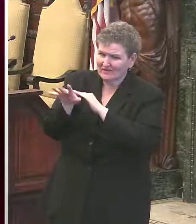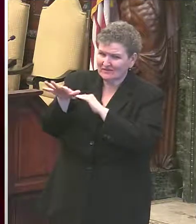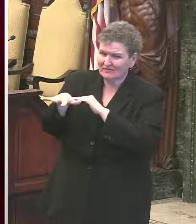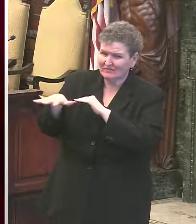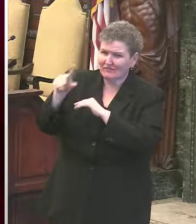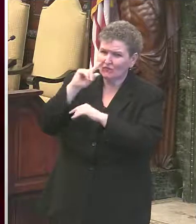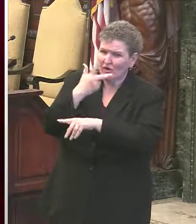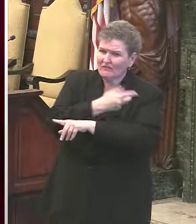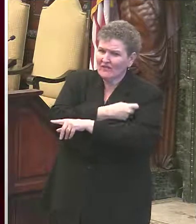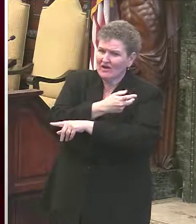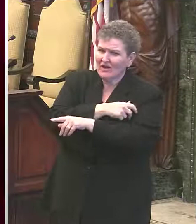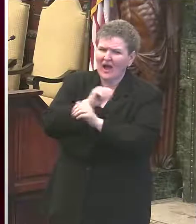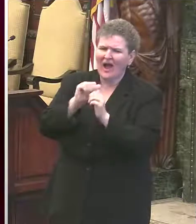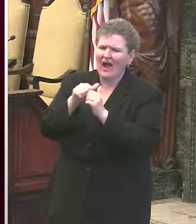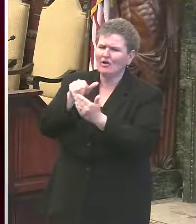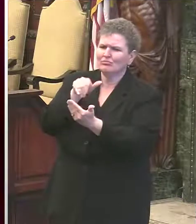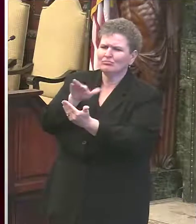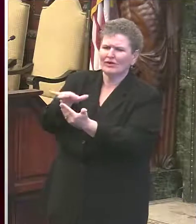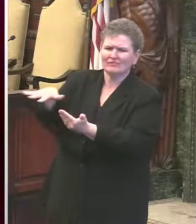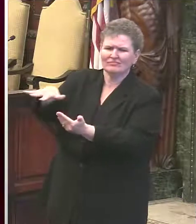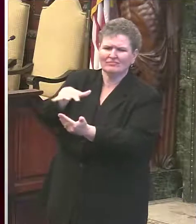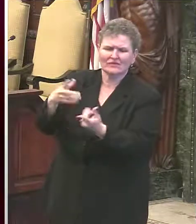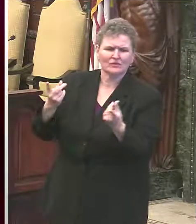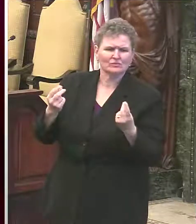vaccination. Well,